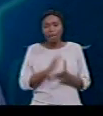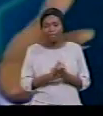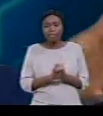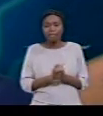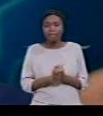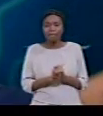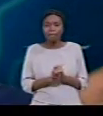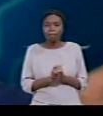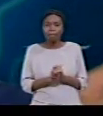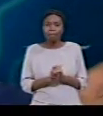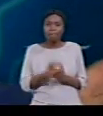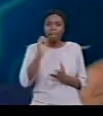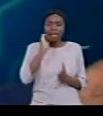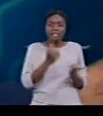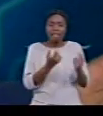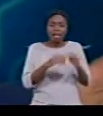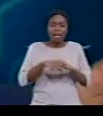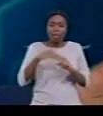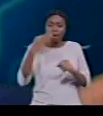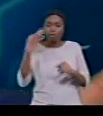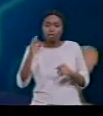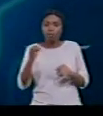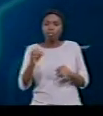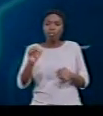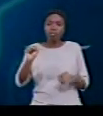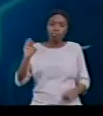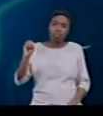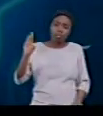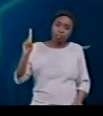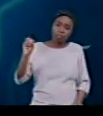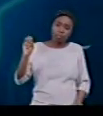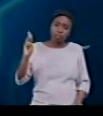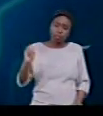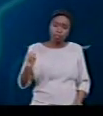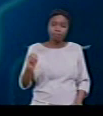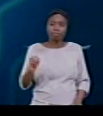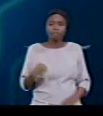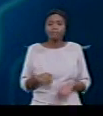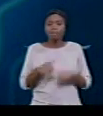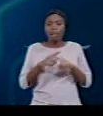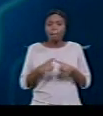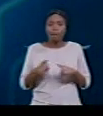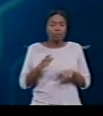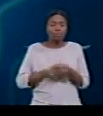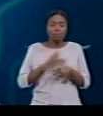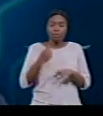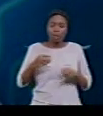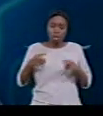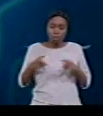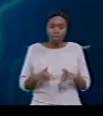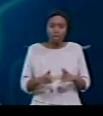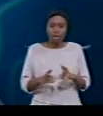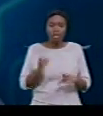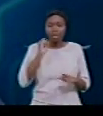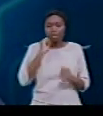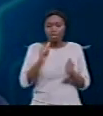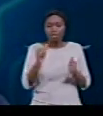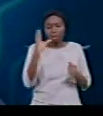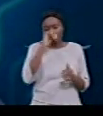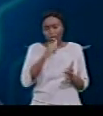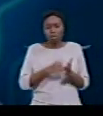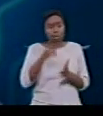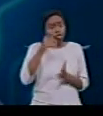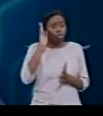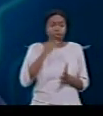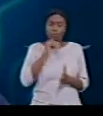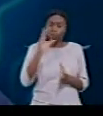She came out of Egypt, out of Sodom and Gomorrah, but on the way she missed it. You will not